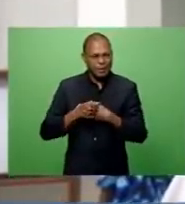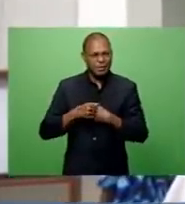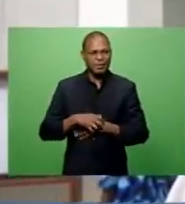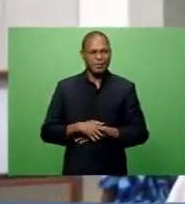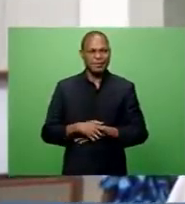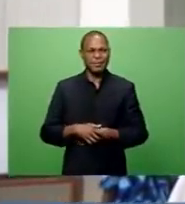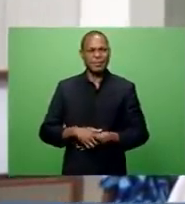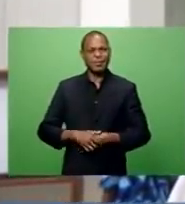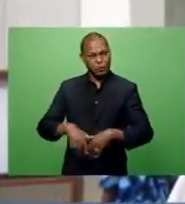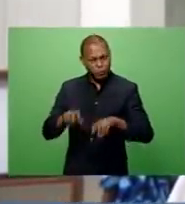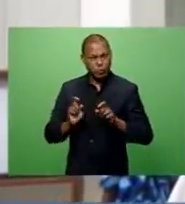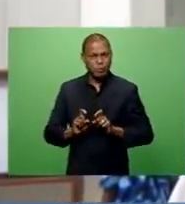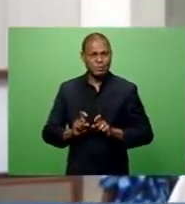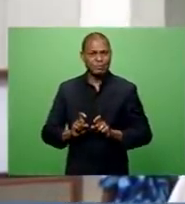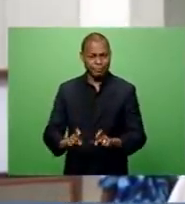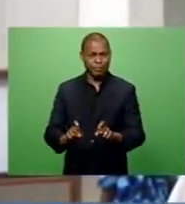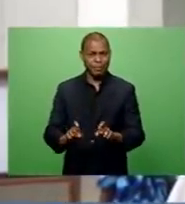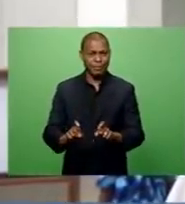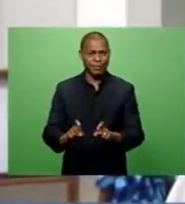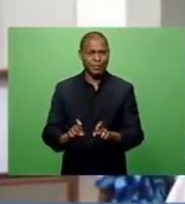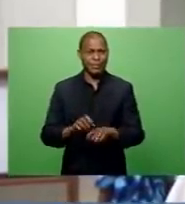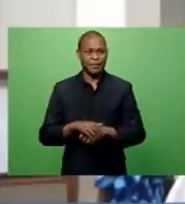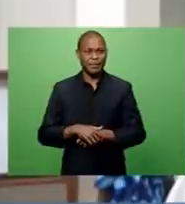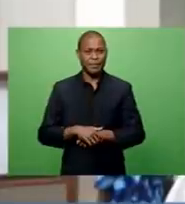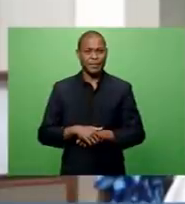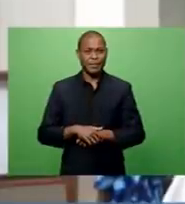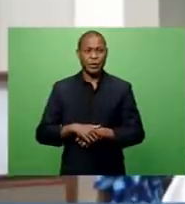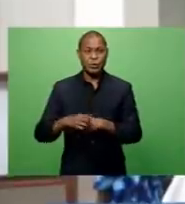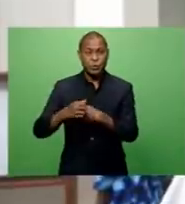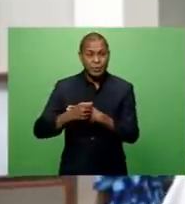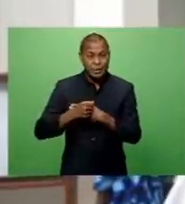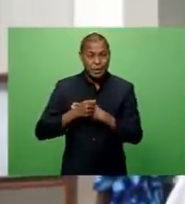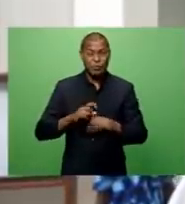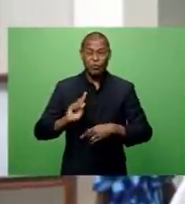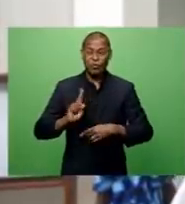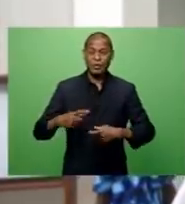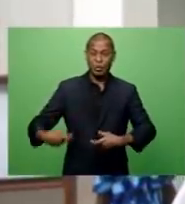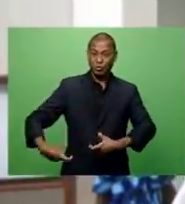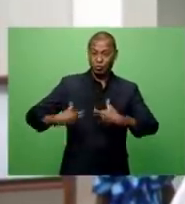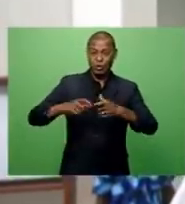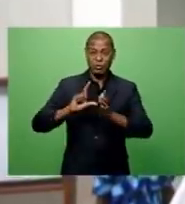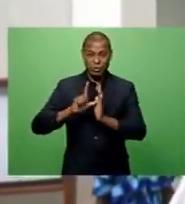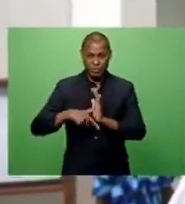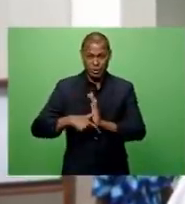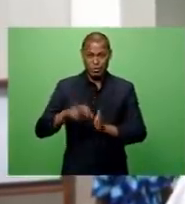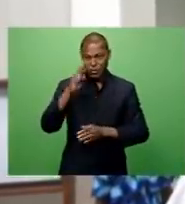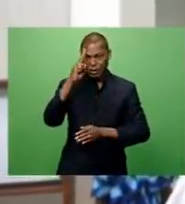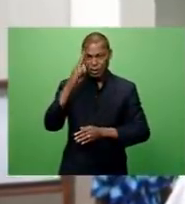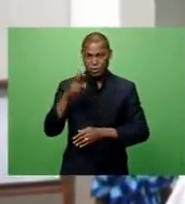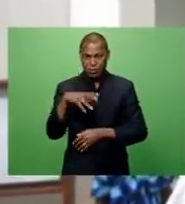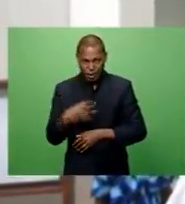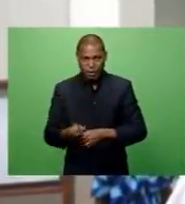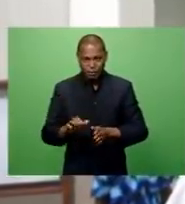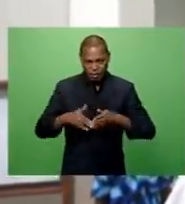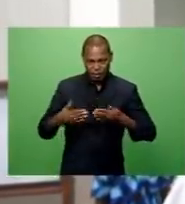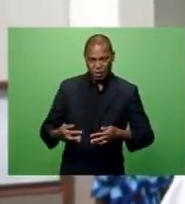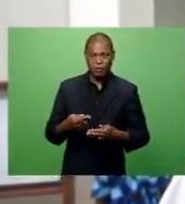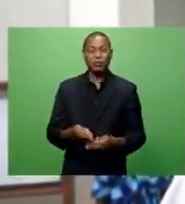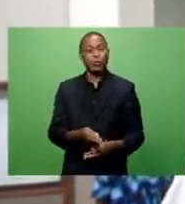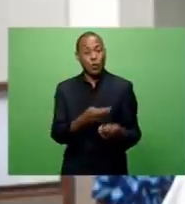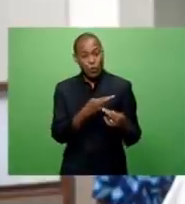stability, and stability during the challenging times that the nation is facing. We all need to show responsibility and